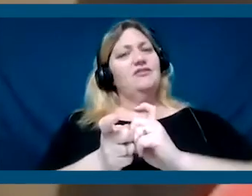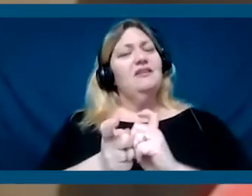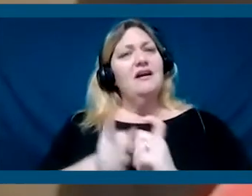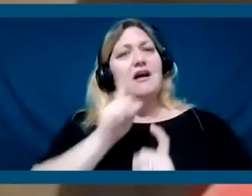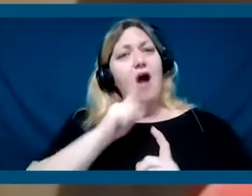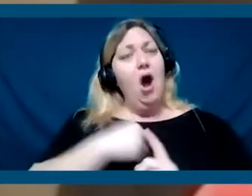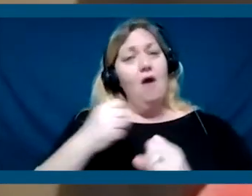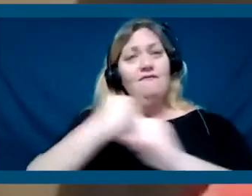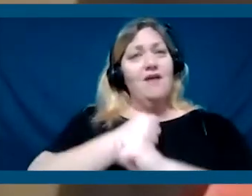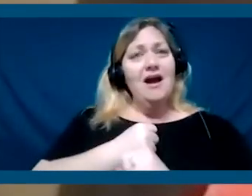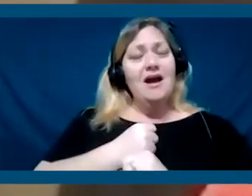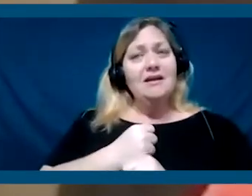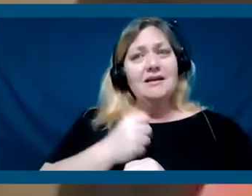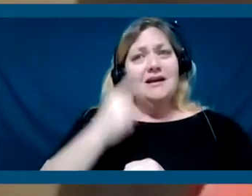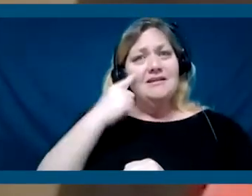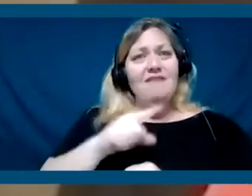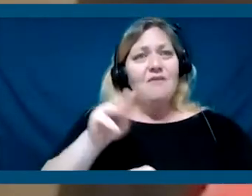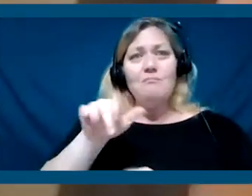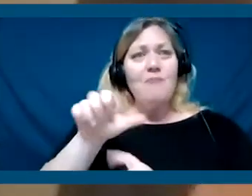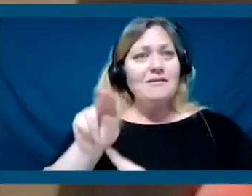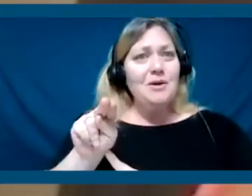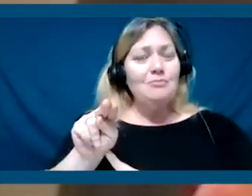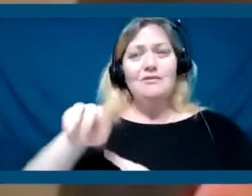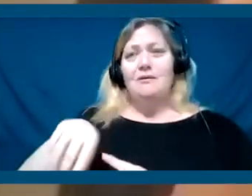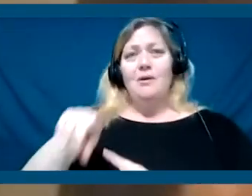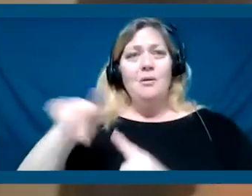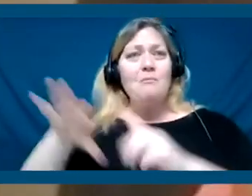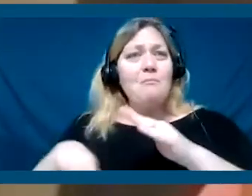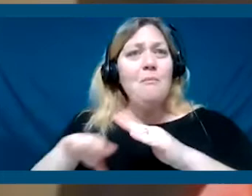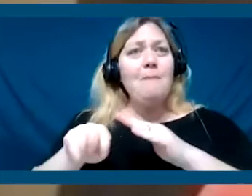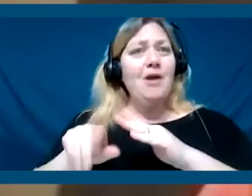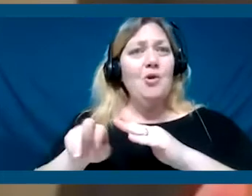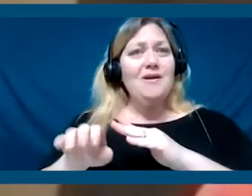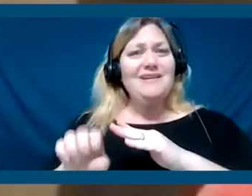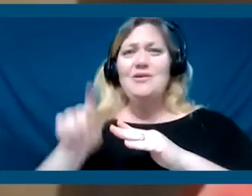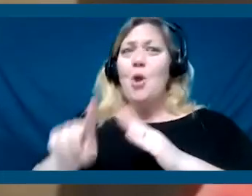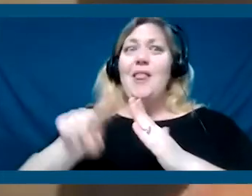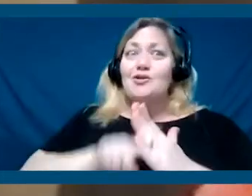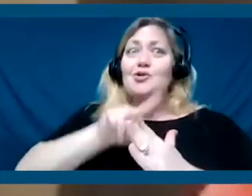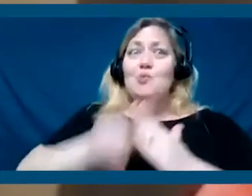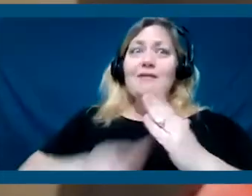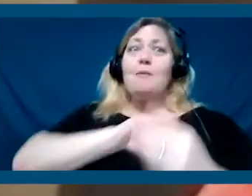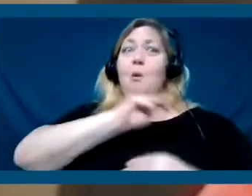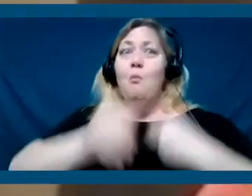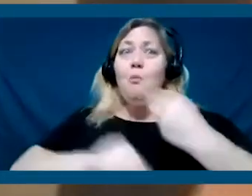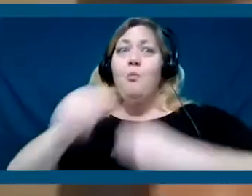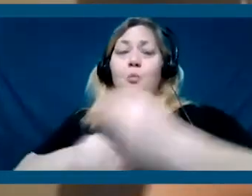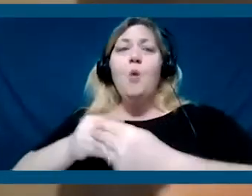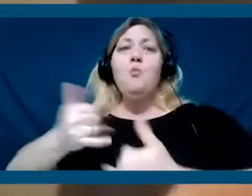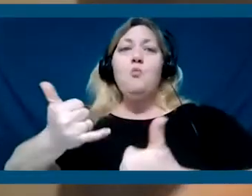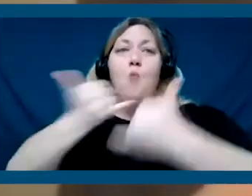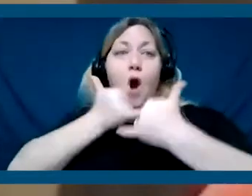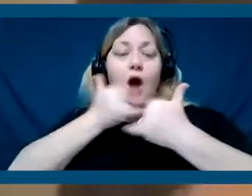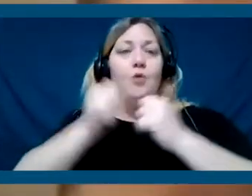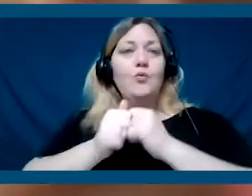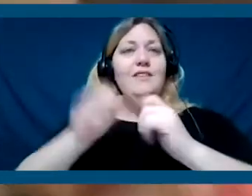fight is not only for Muslims and minorities. This is really correcting something inheritedly wrong with the culture in